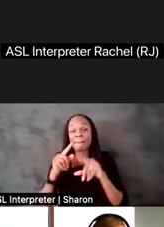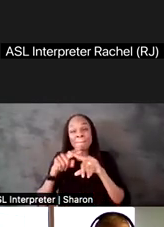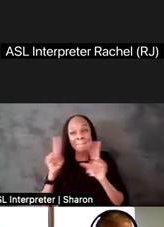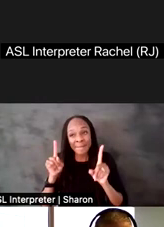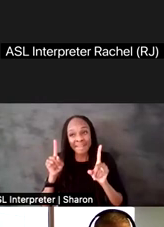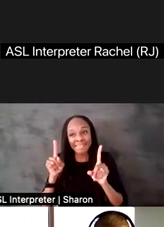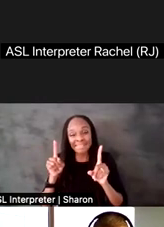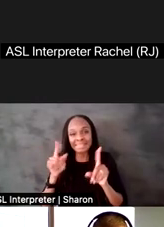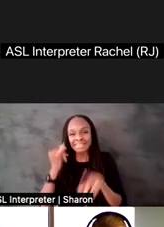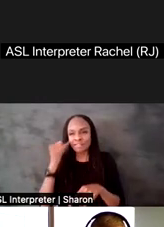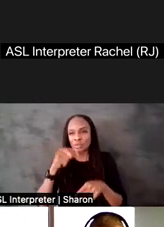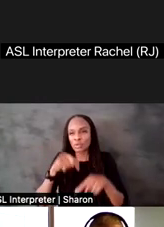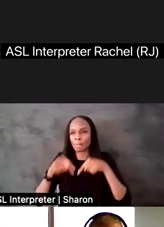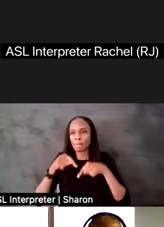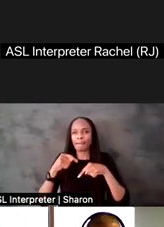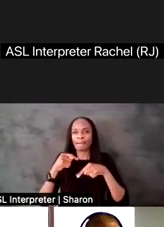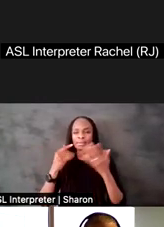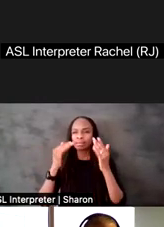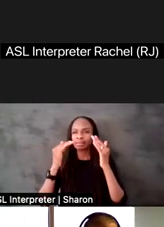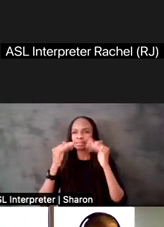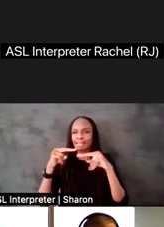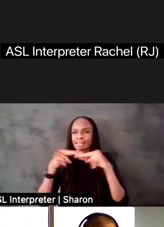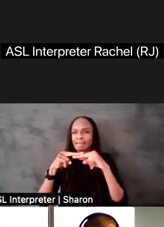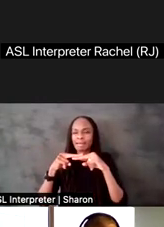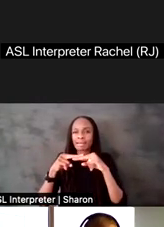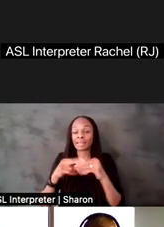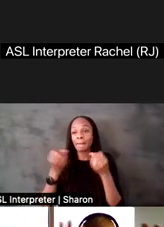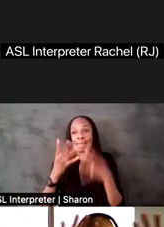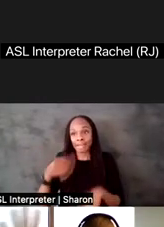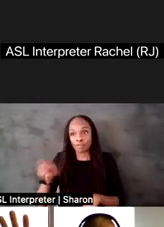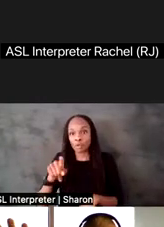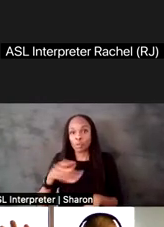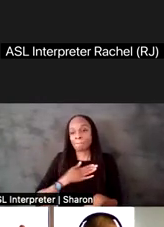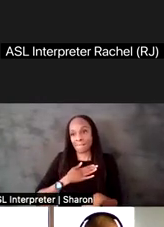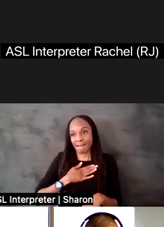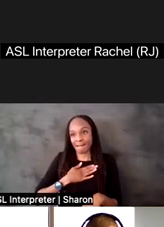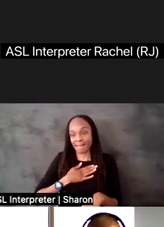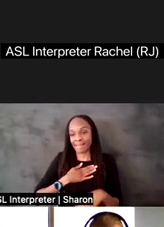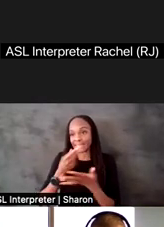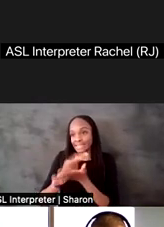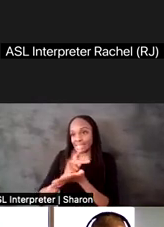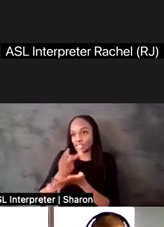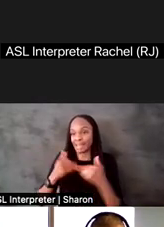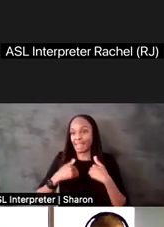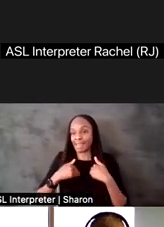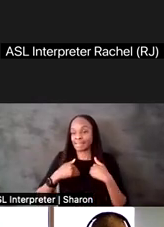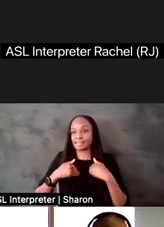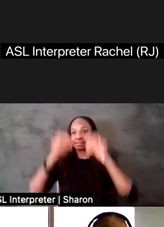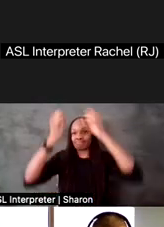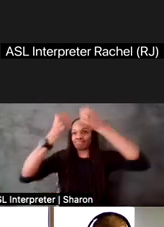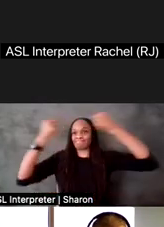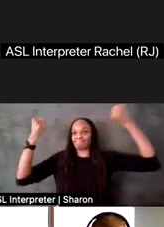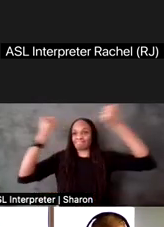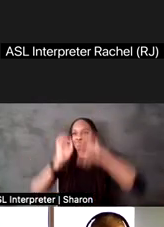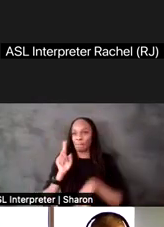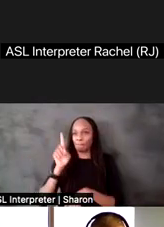just go back one more slide, Mark, is many of you, like my kitchen, have up above cabinets. And if you think about